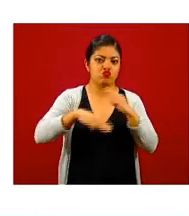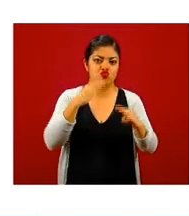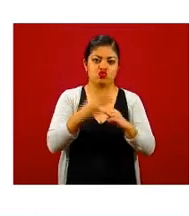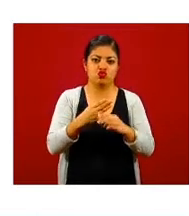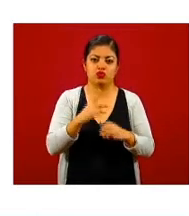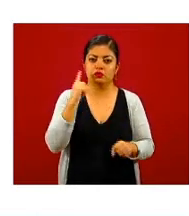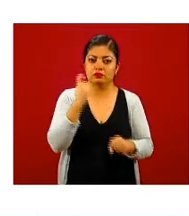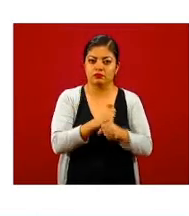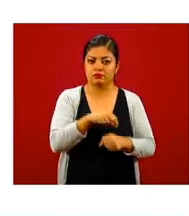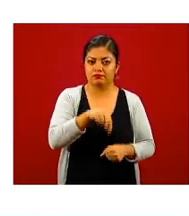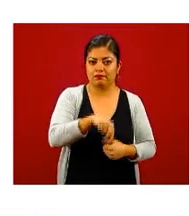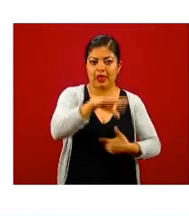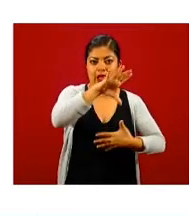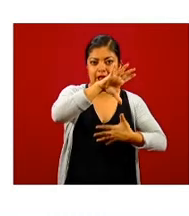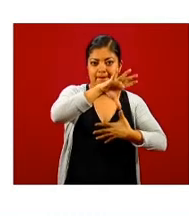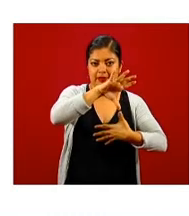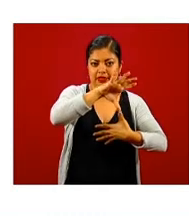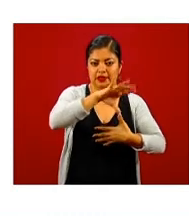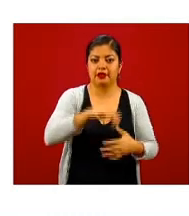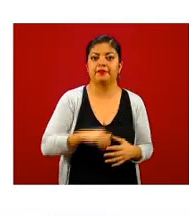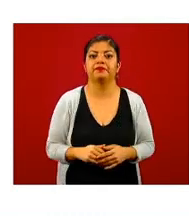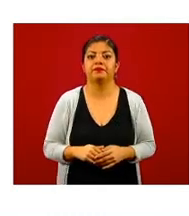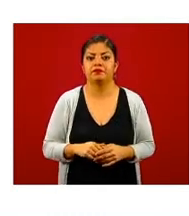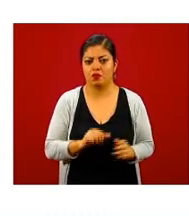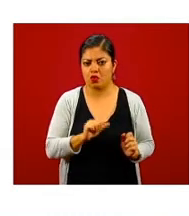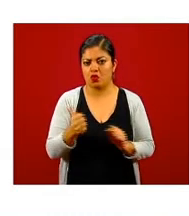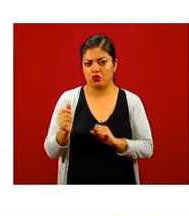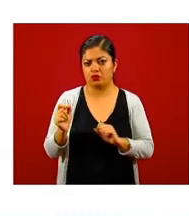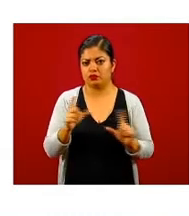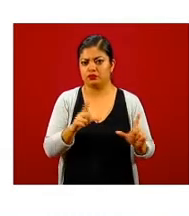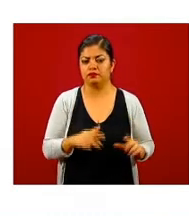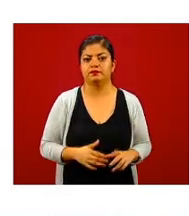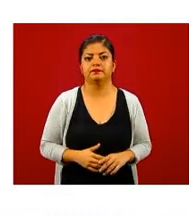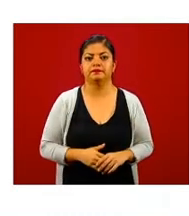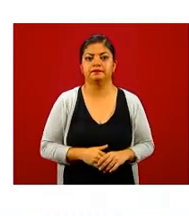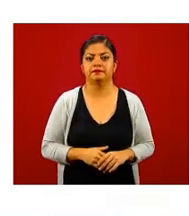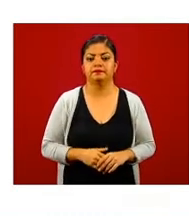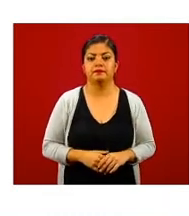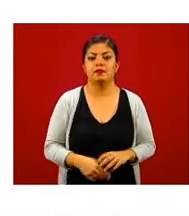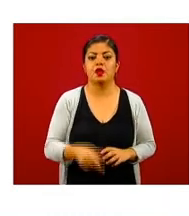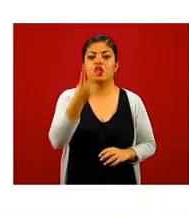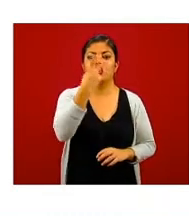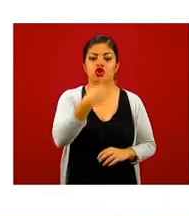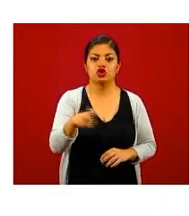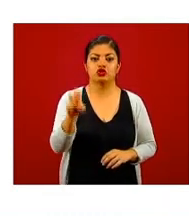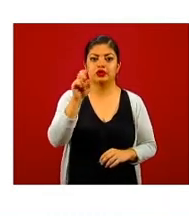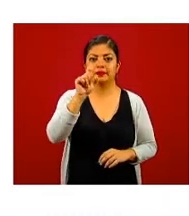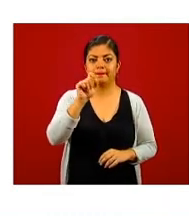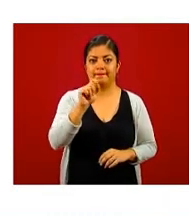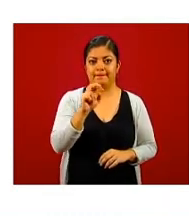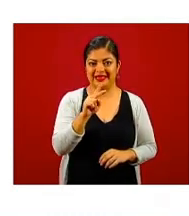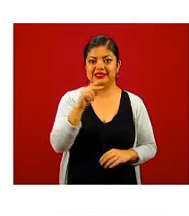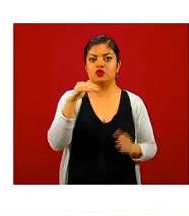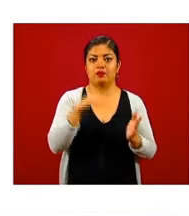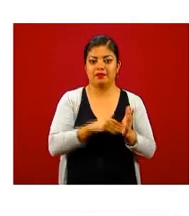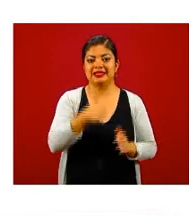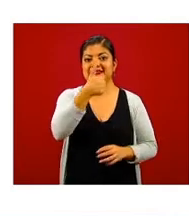the Americas, which represents the active pandemic. Let's take a look at our next slide.